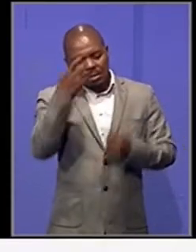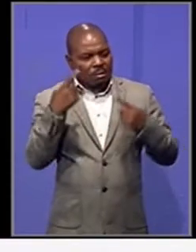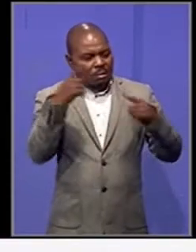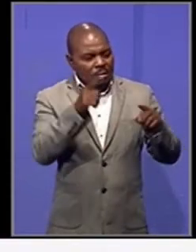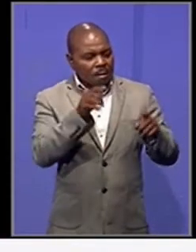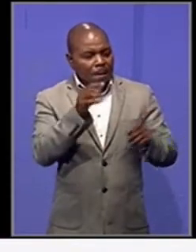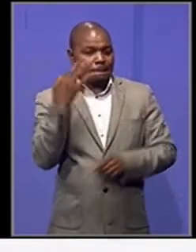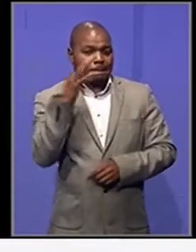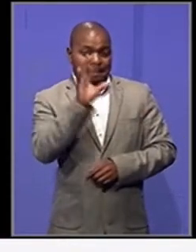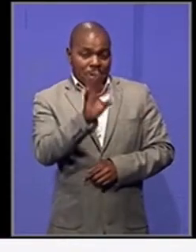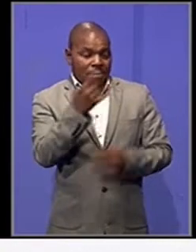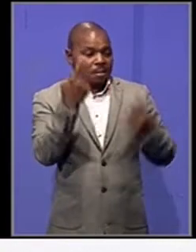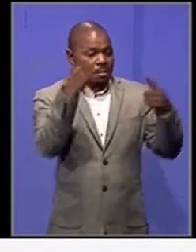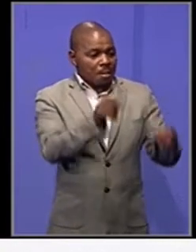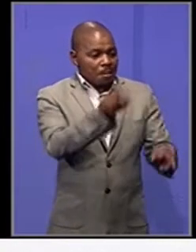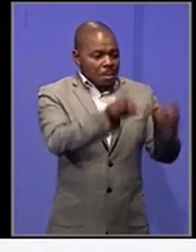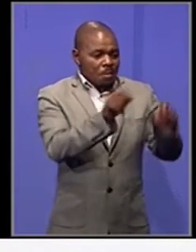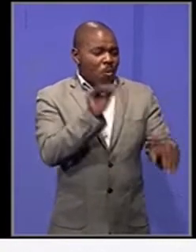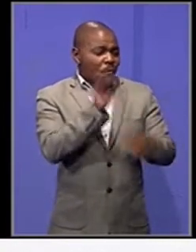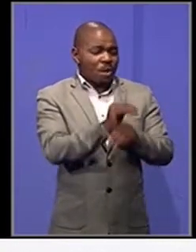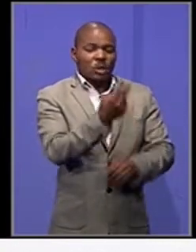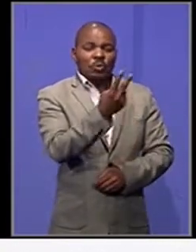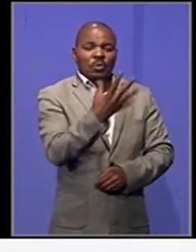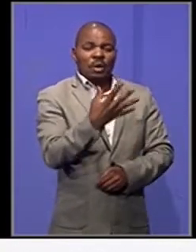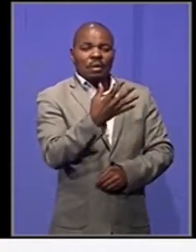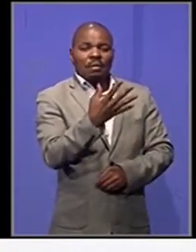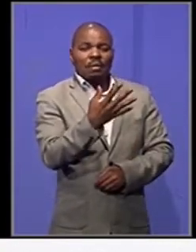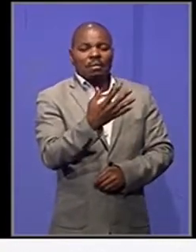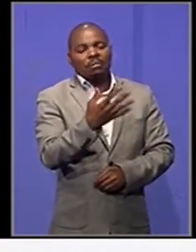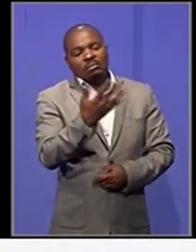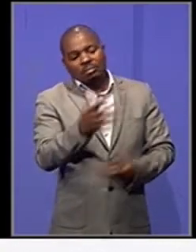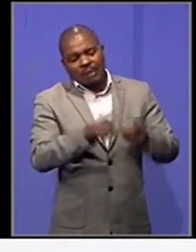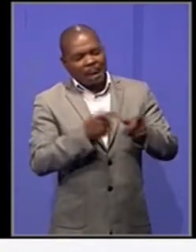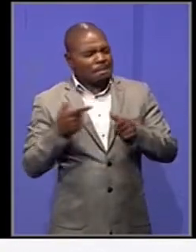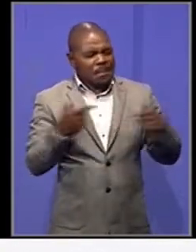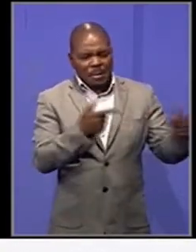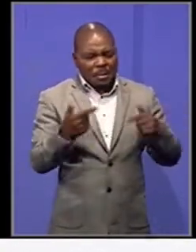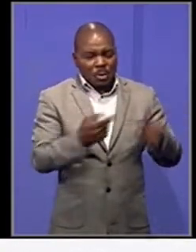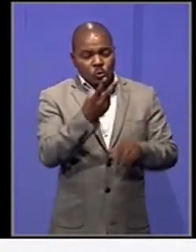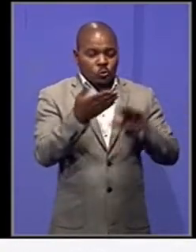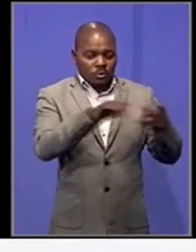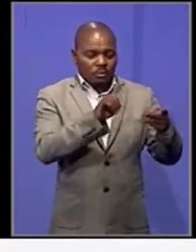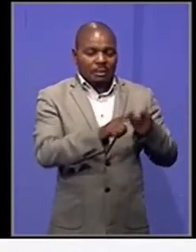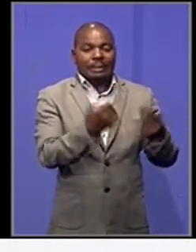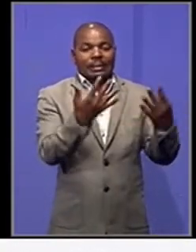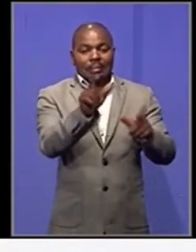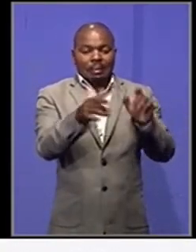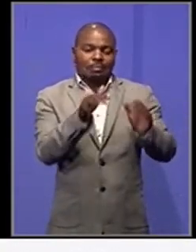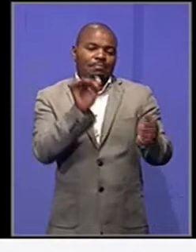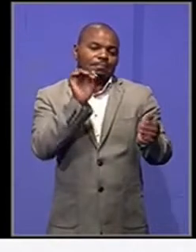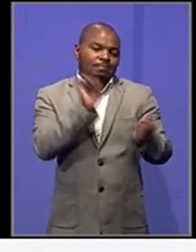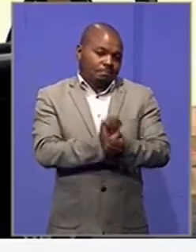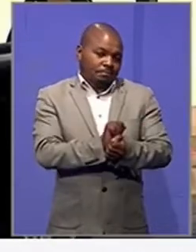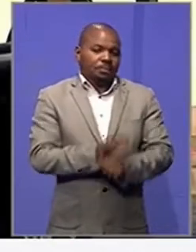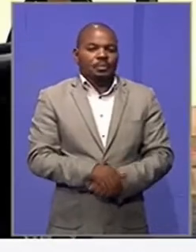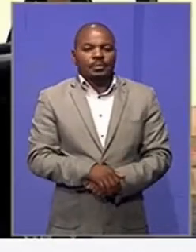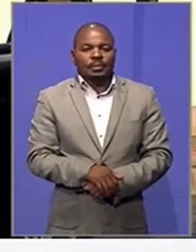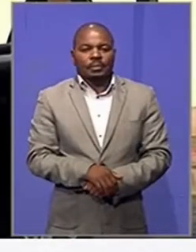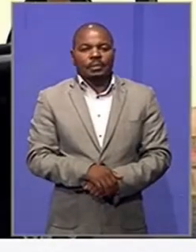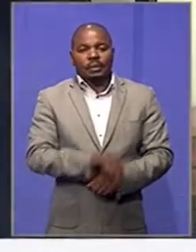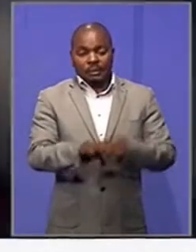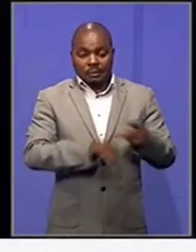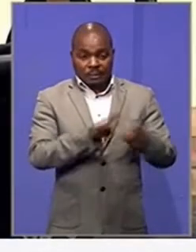Mantaha. Gone ga thuntsanwa mme ba le robedi ba ne ba bolawa fa ba le 10 ba ne ba tshwarwa. Go begwa fa setlhopha